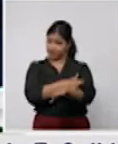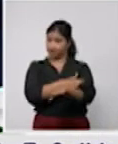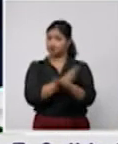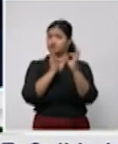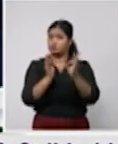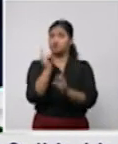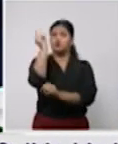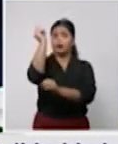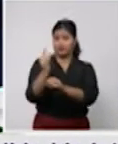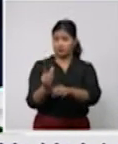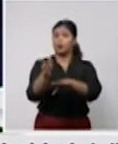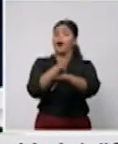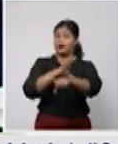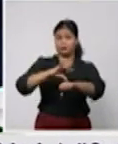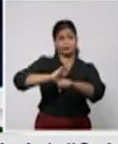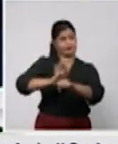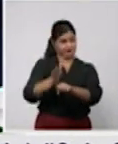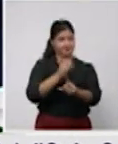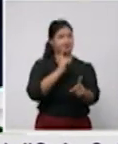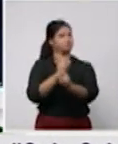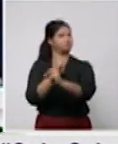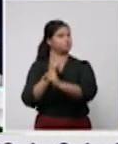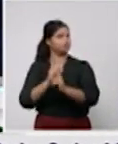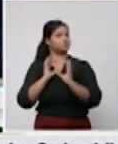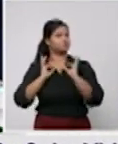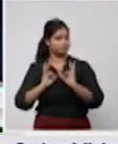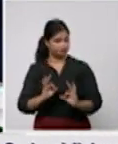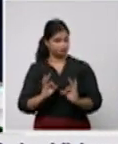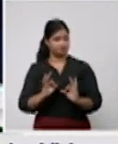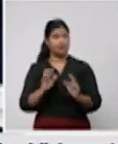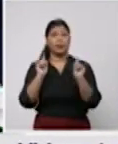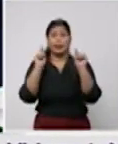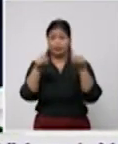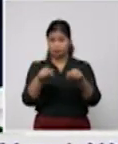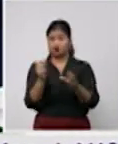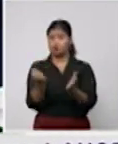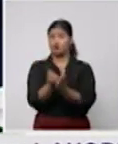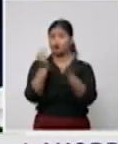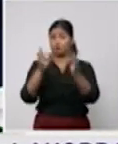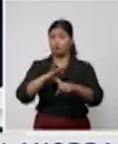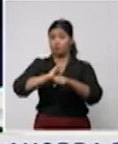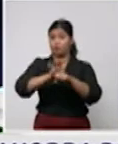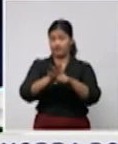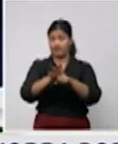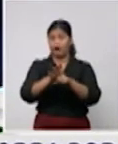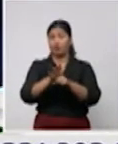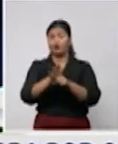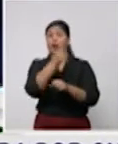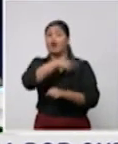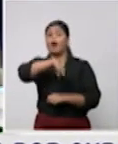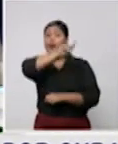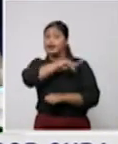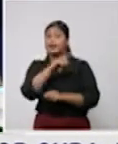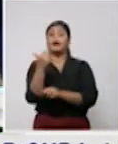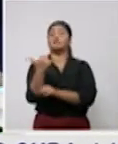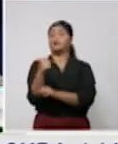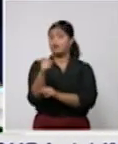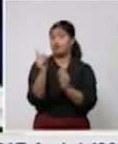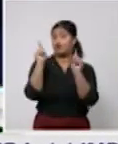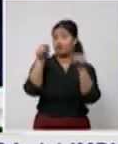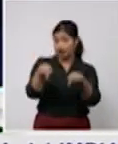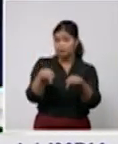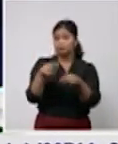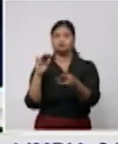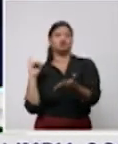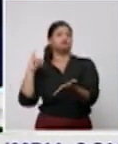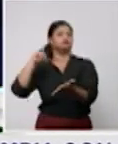2,522, or 84.1% of all diagnosed cases. 10 people who tested positive